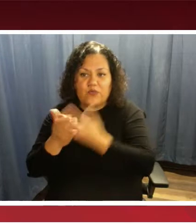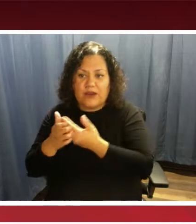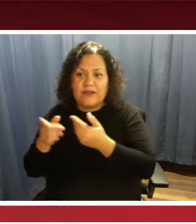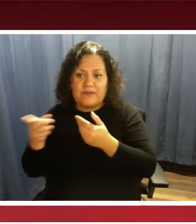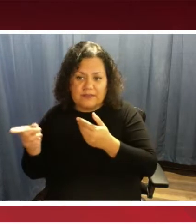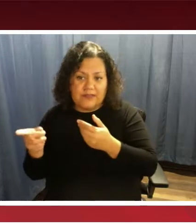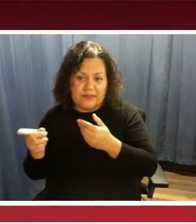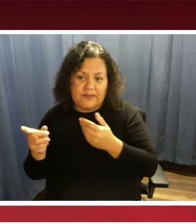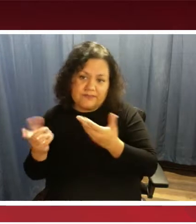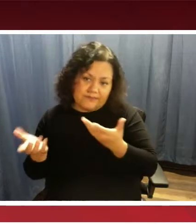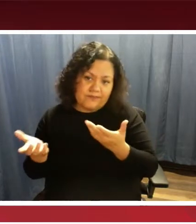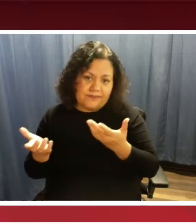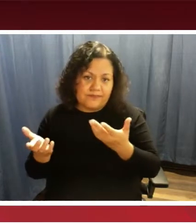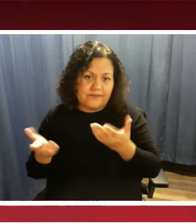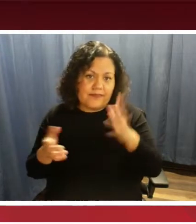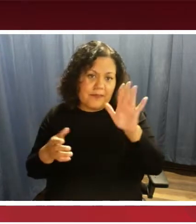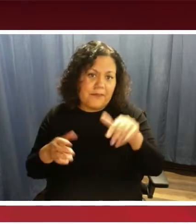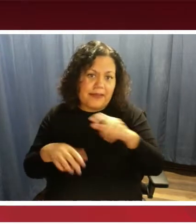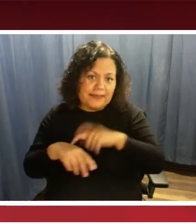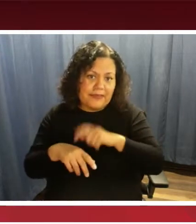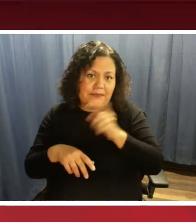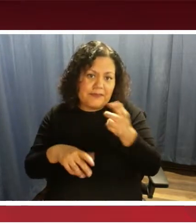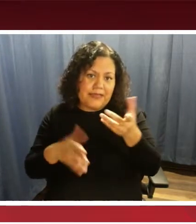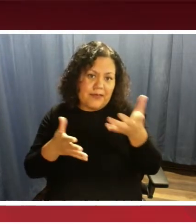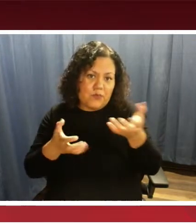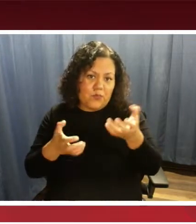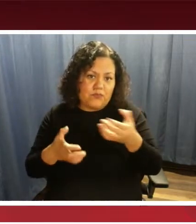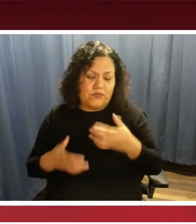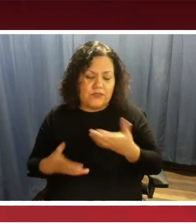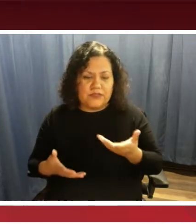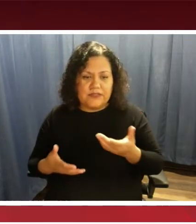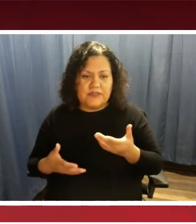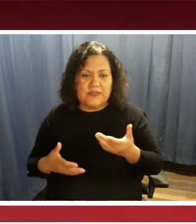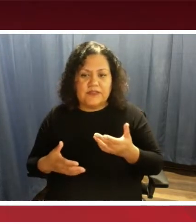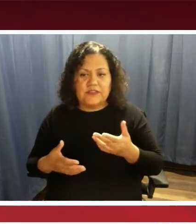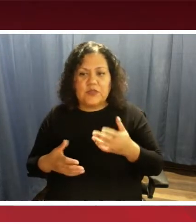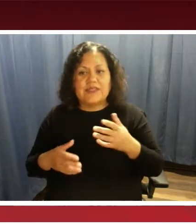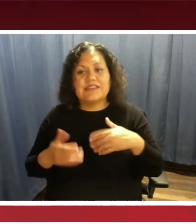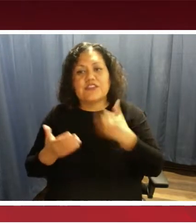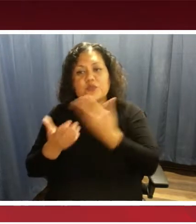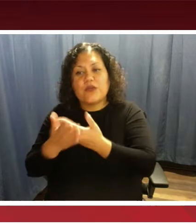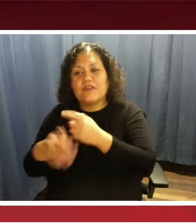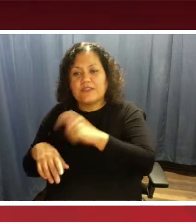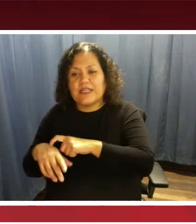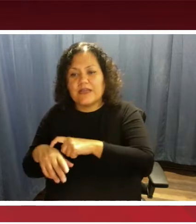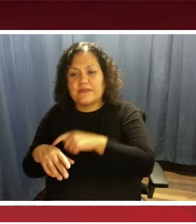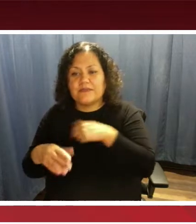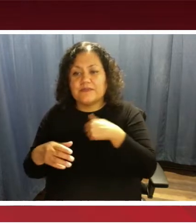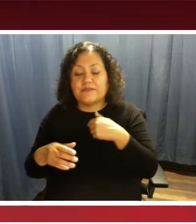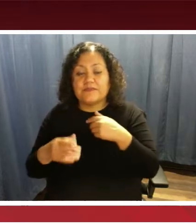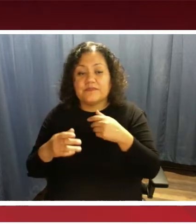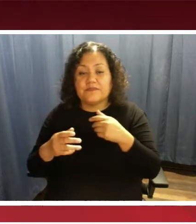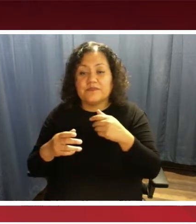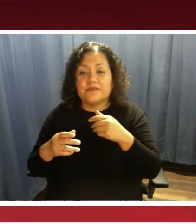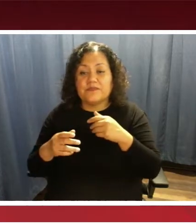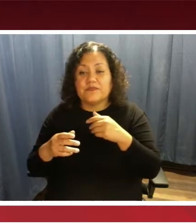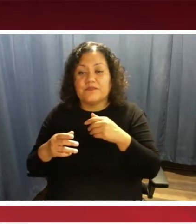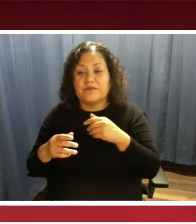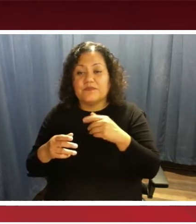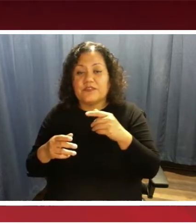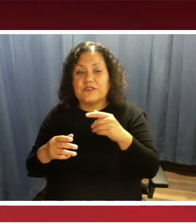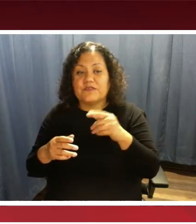by the time they want it. So it's an arrival time to reach the rider's destination.